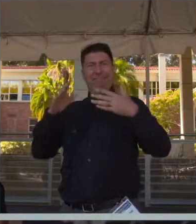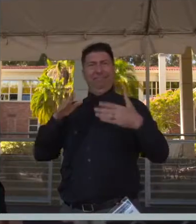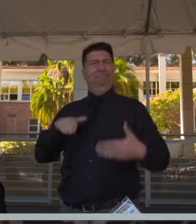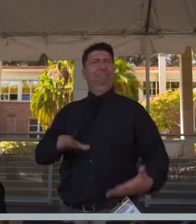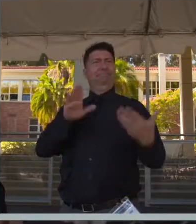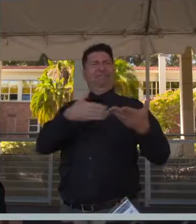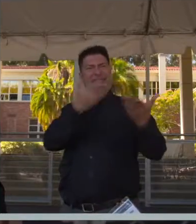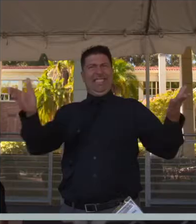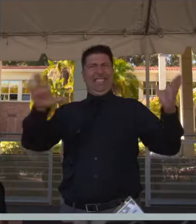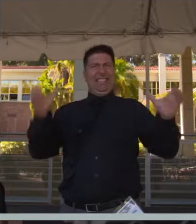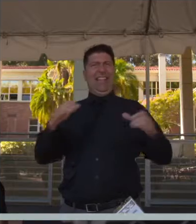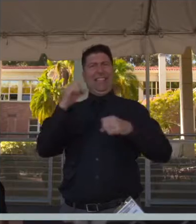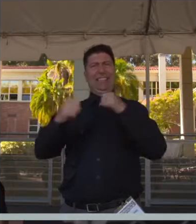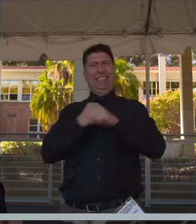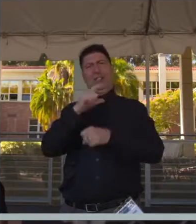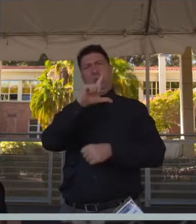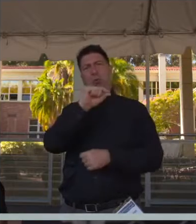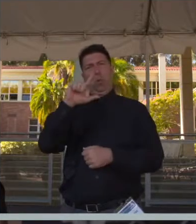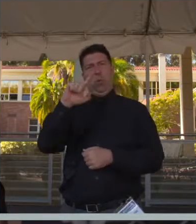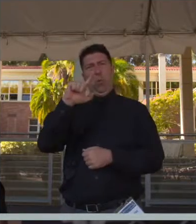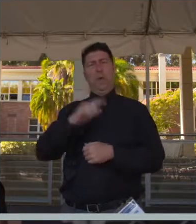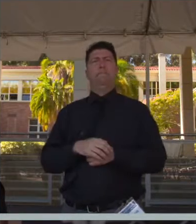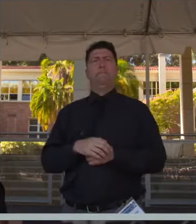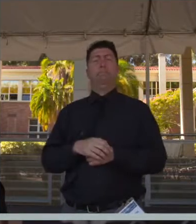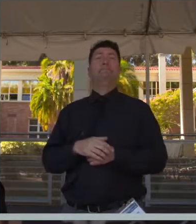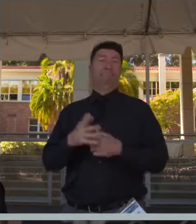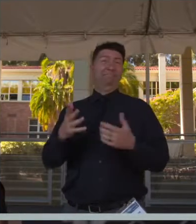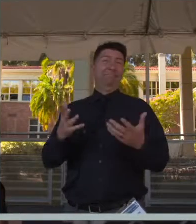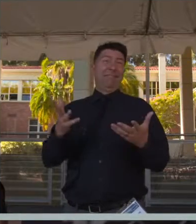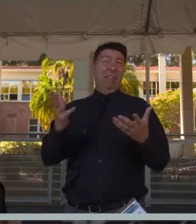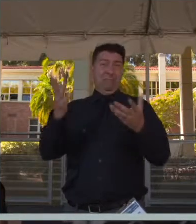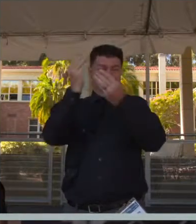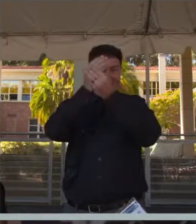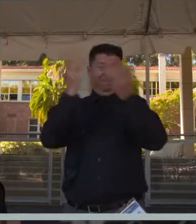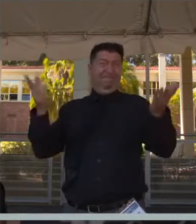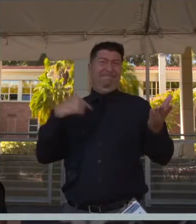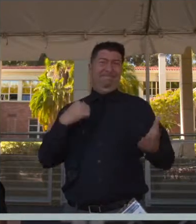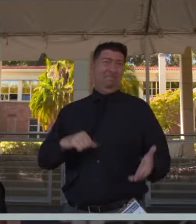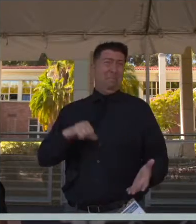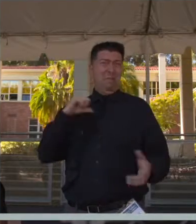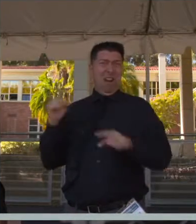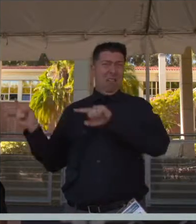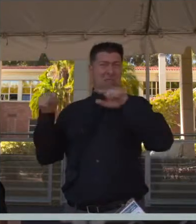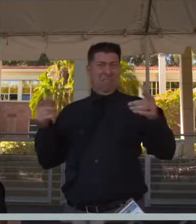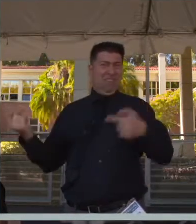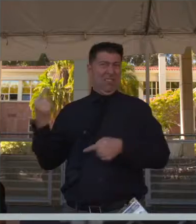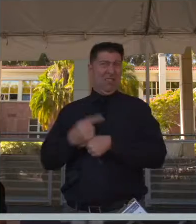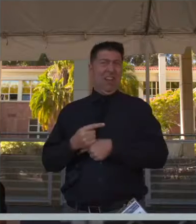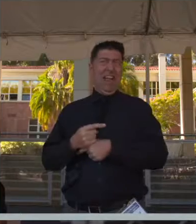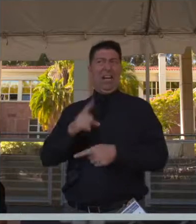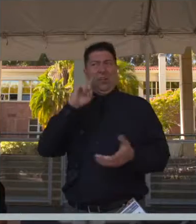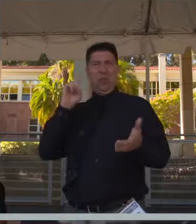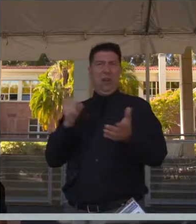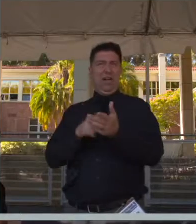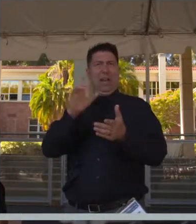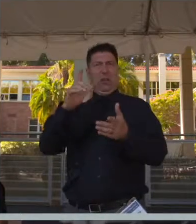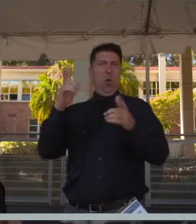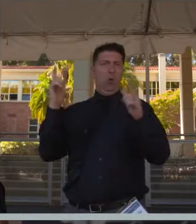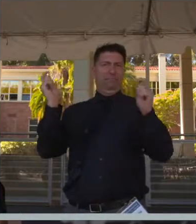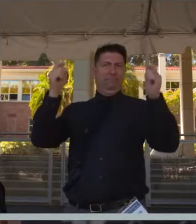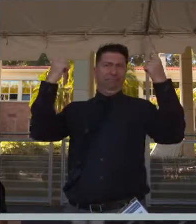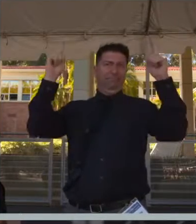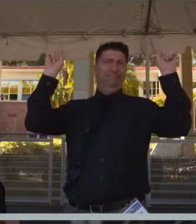class of 2021. I want you to know how proud I am to be here at this recognition of your achievement.